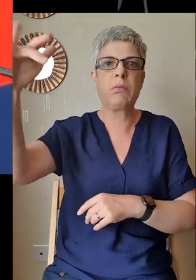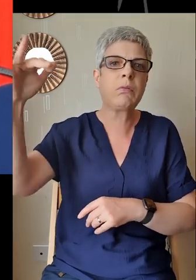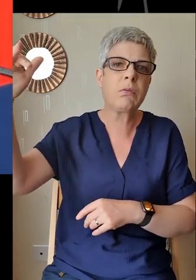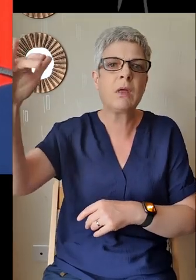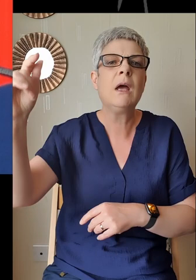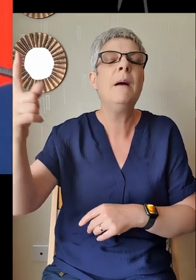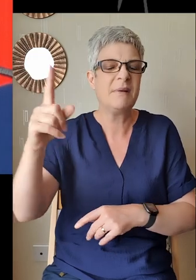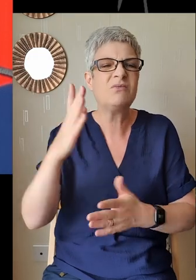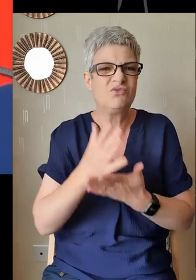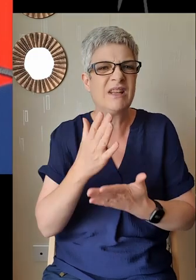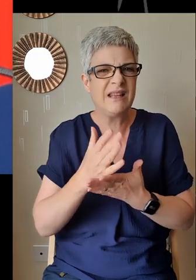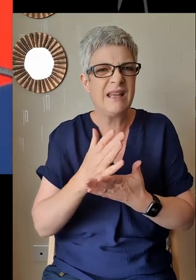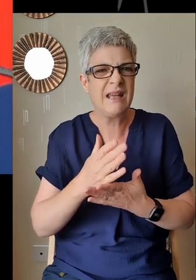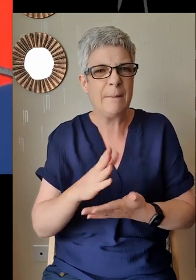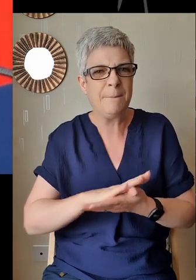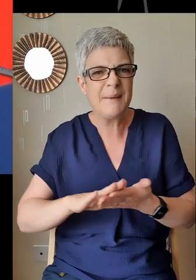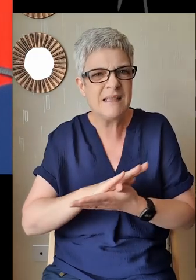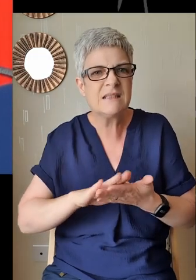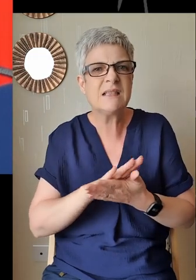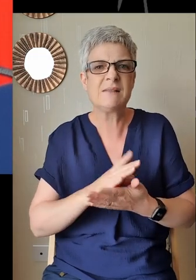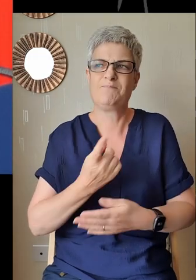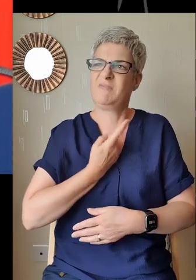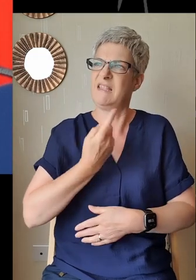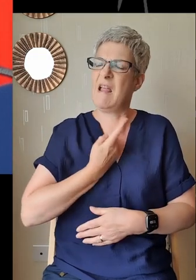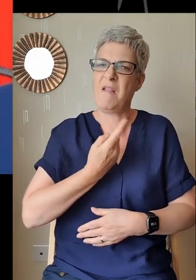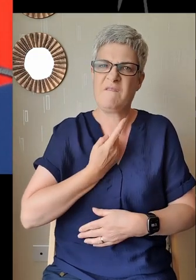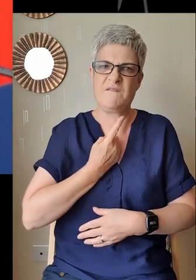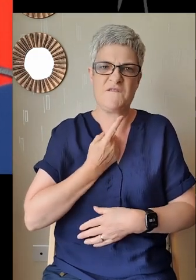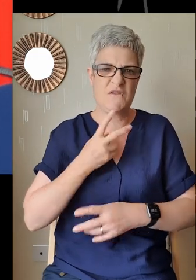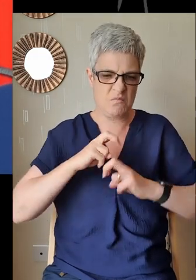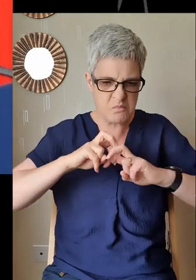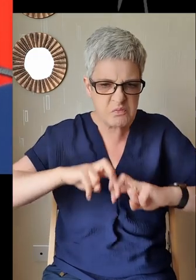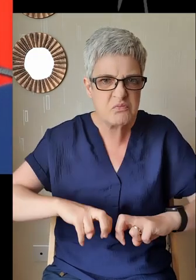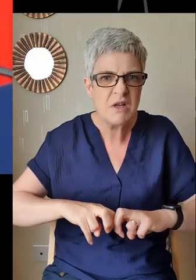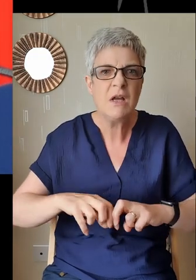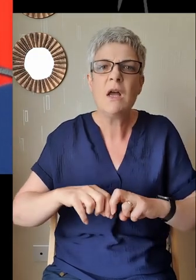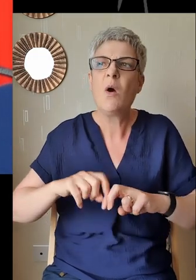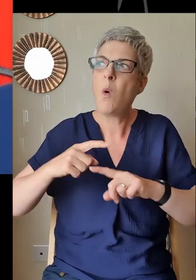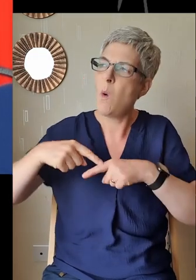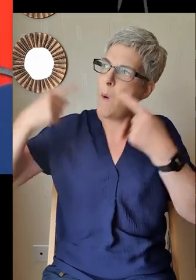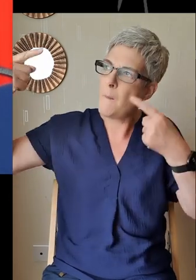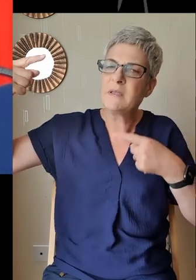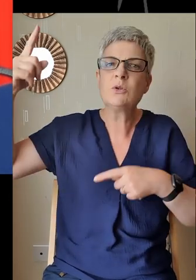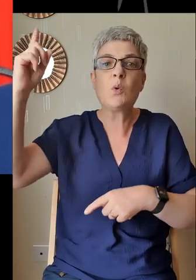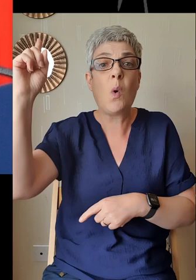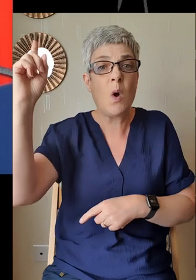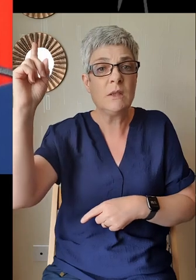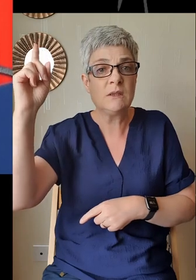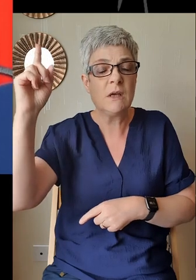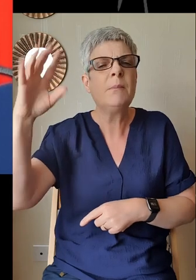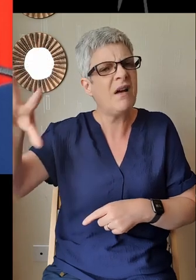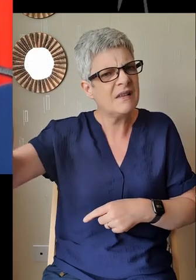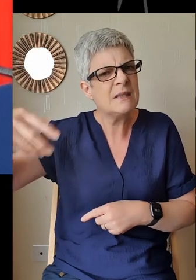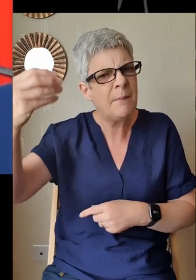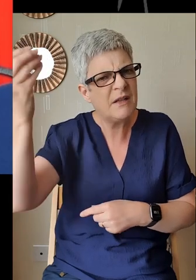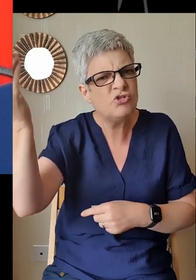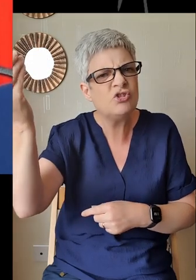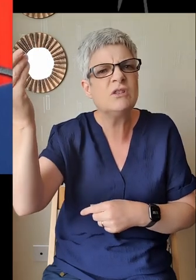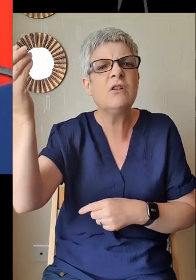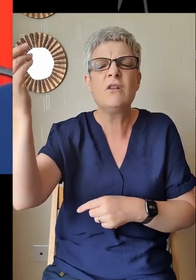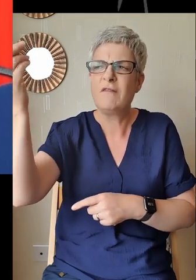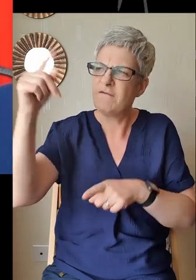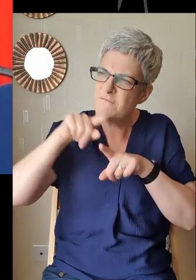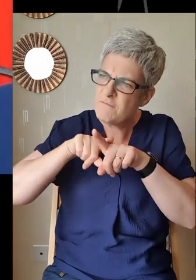of everything that is self-seeking, that is ungodly, as opposed to the spiritual, which is focused on God and following